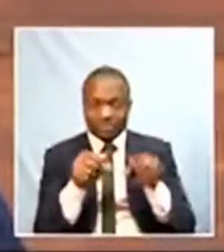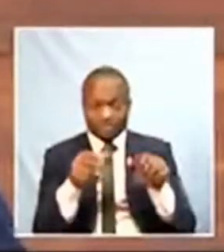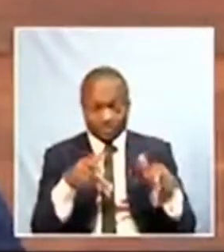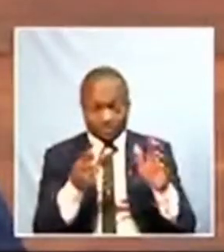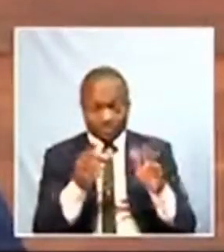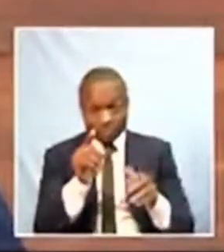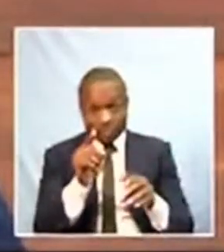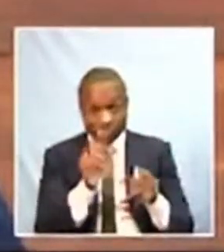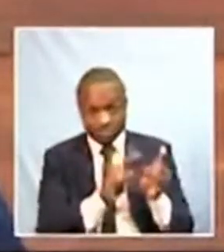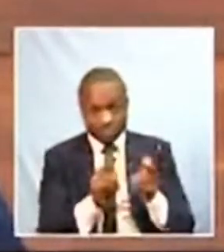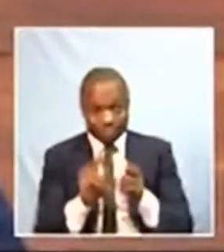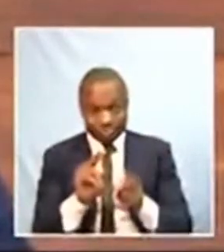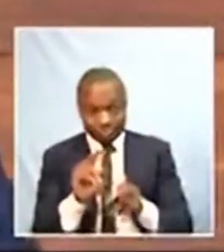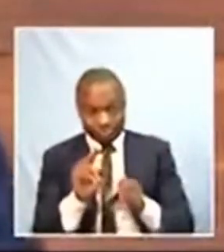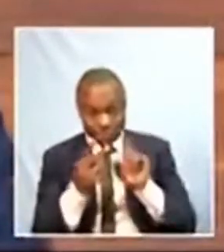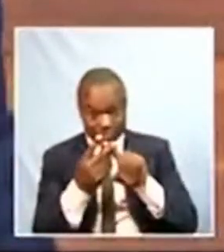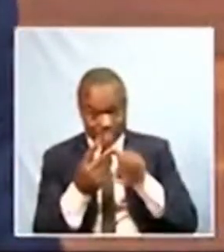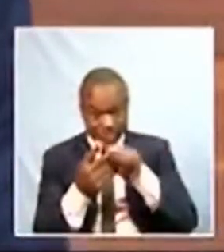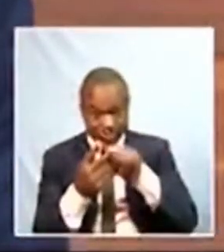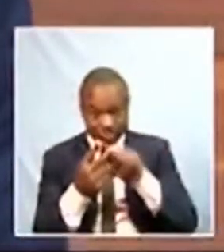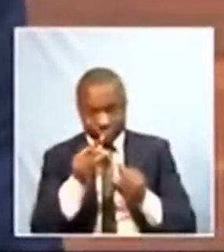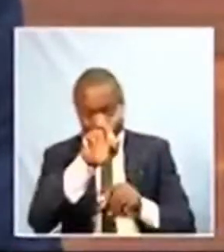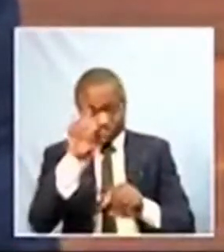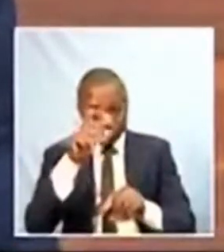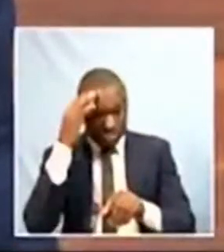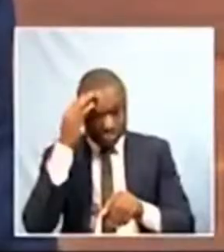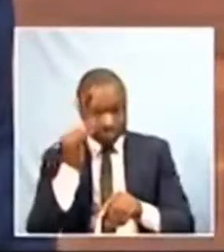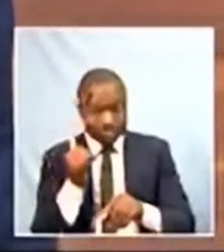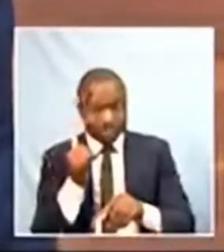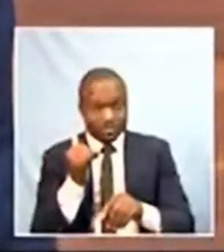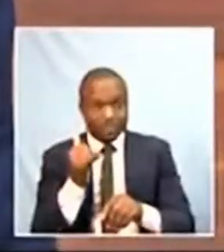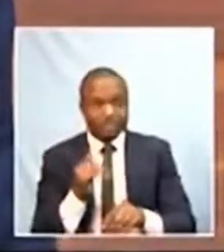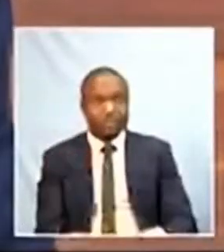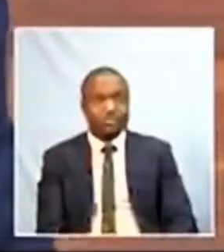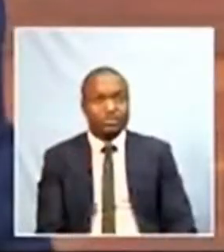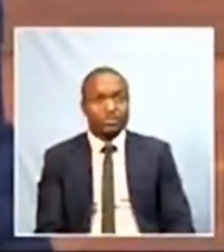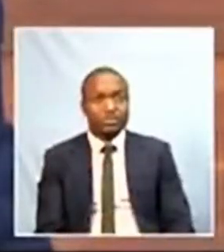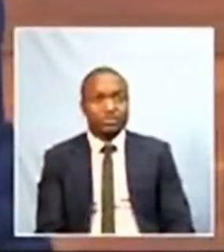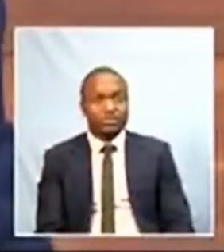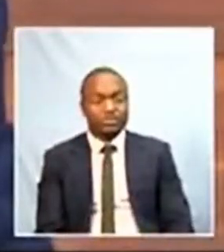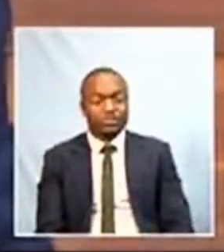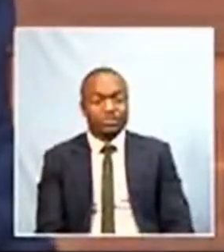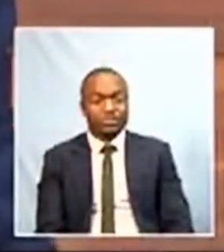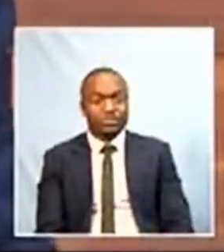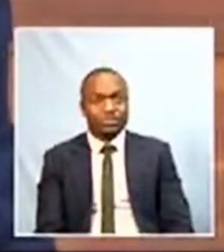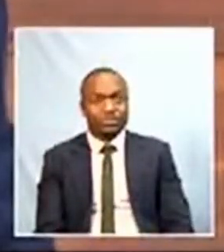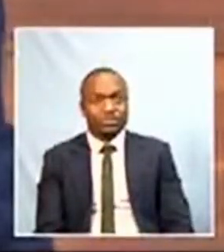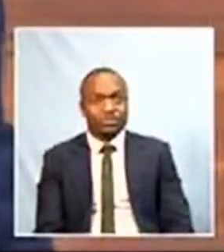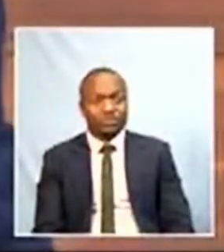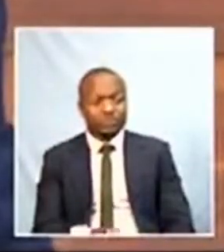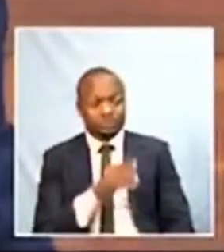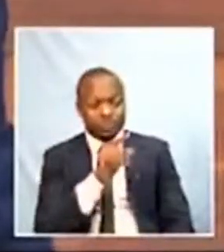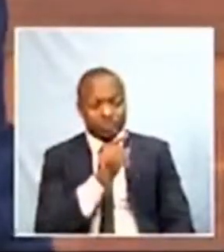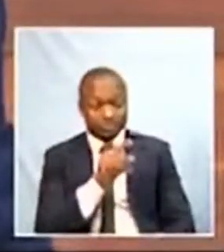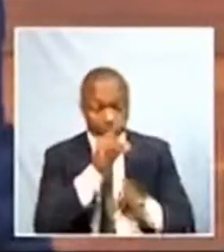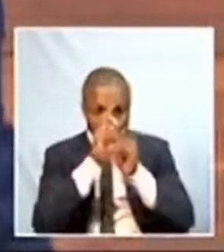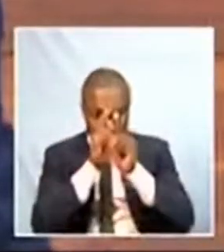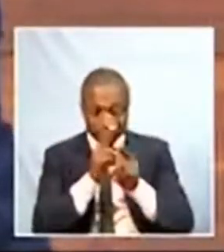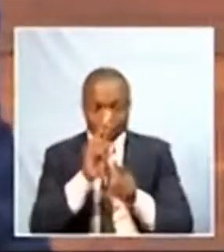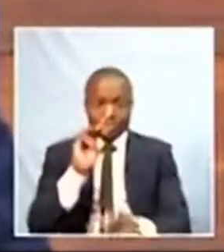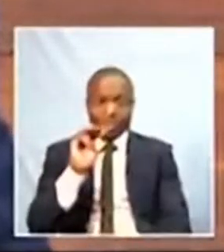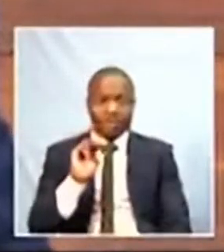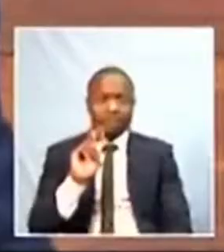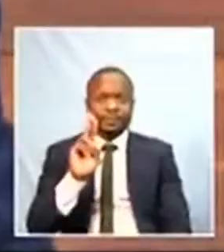you answer first, those two. Why has Honorable Mulunda